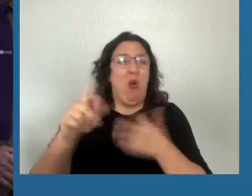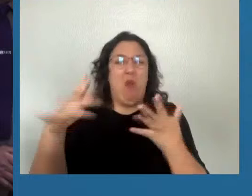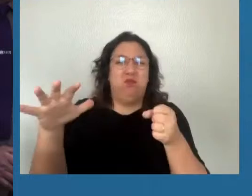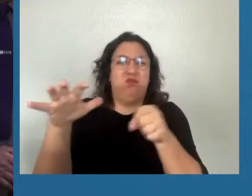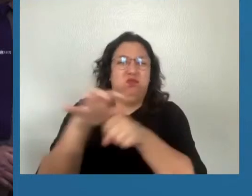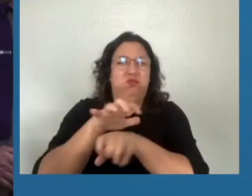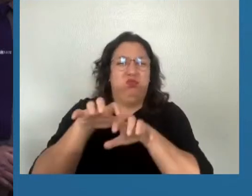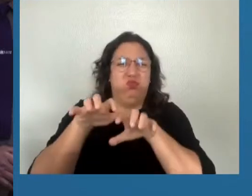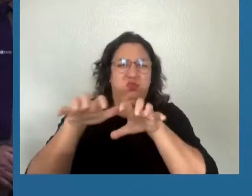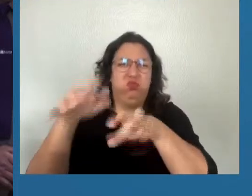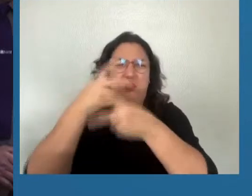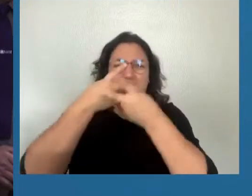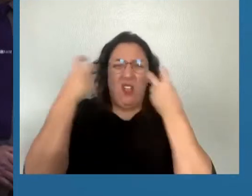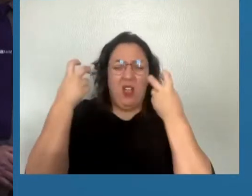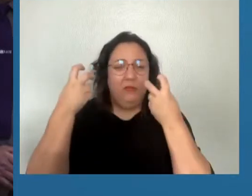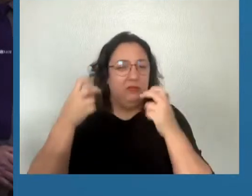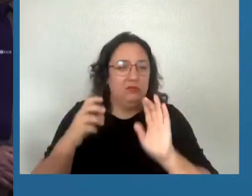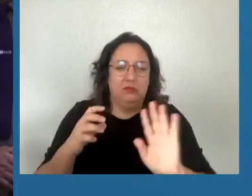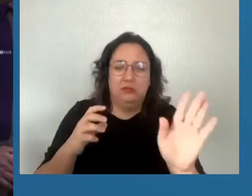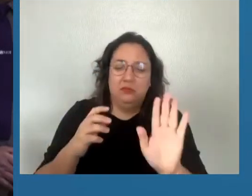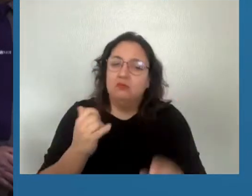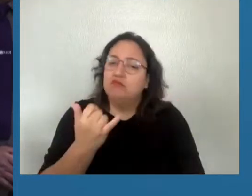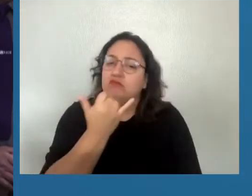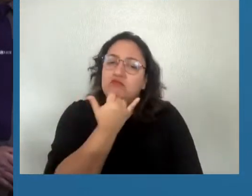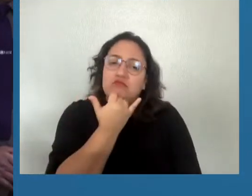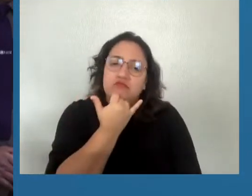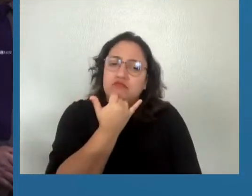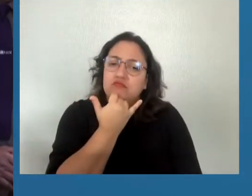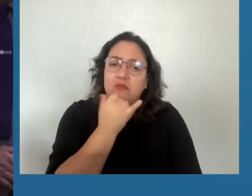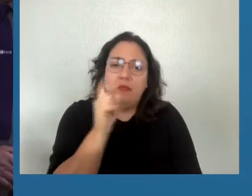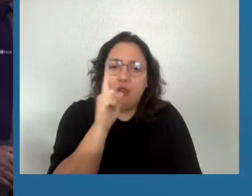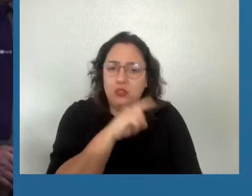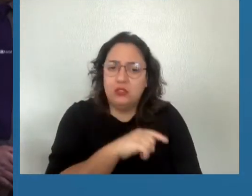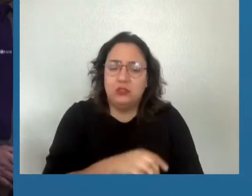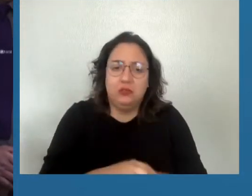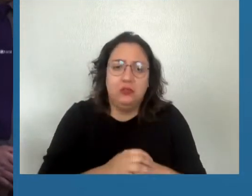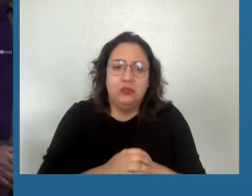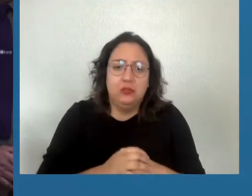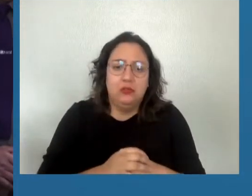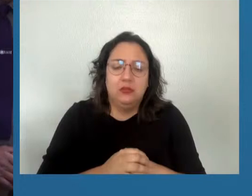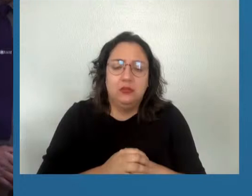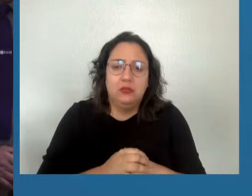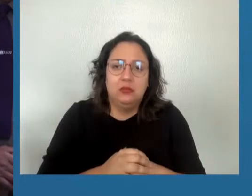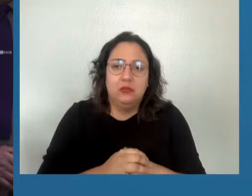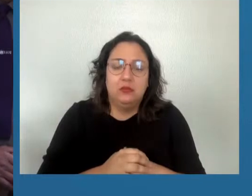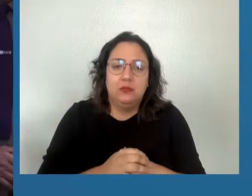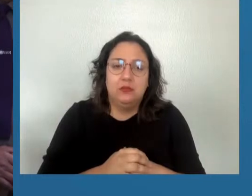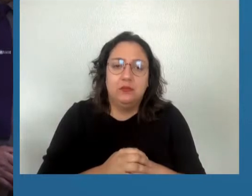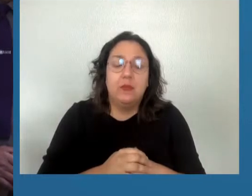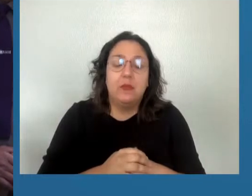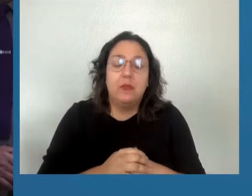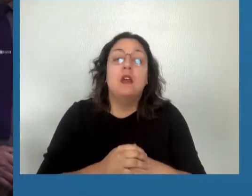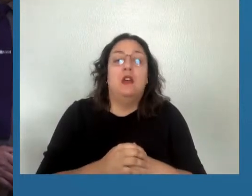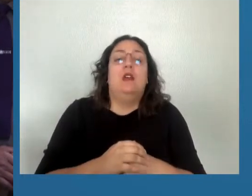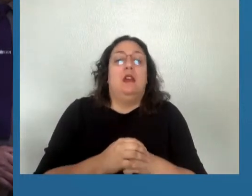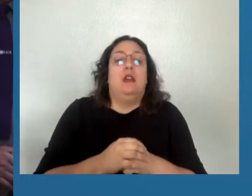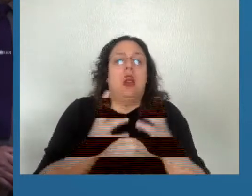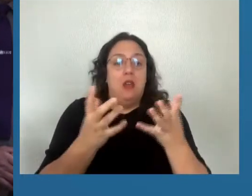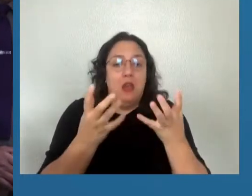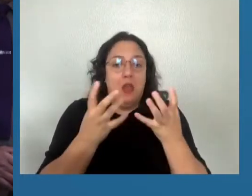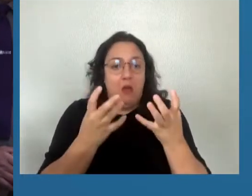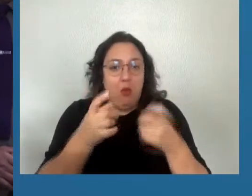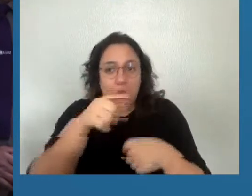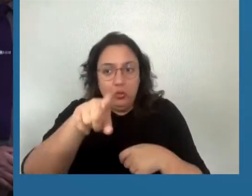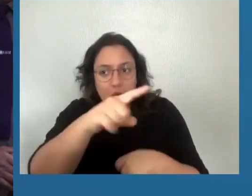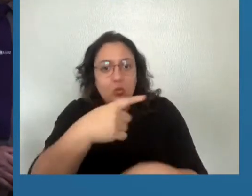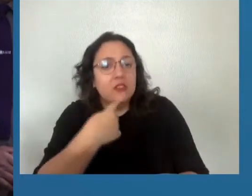False. But I want to make sure, and I challenged everyone to tell me what success looks like.